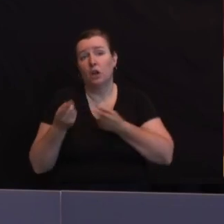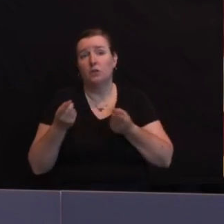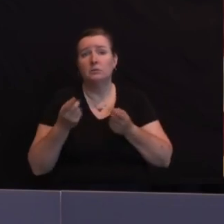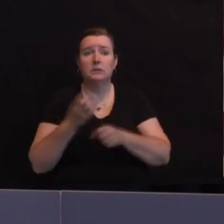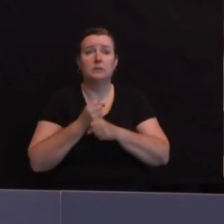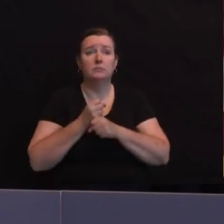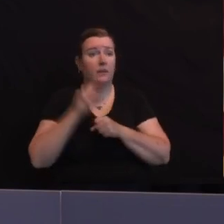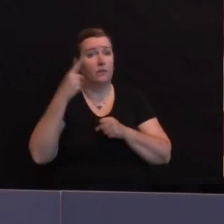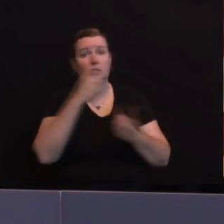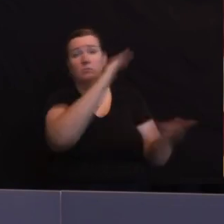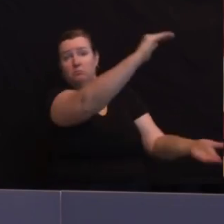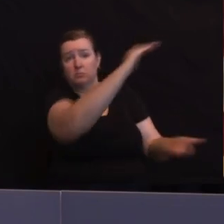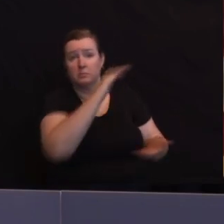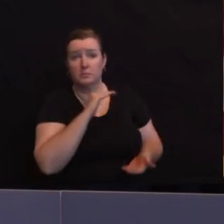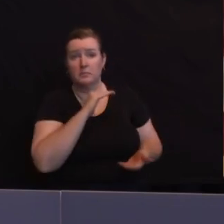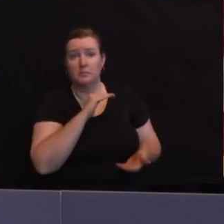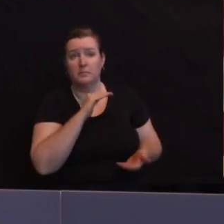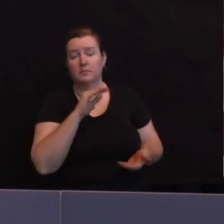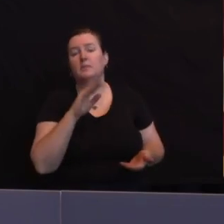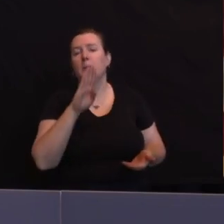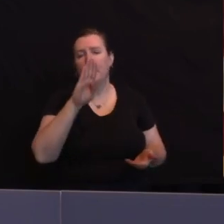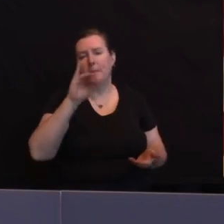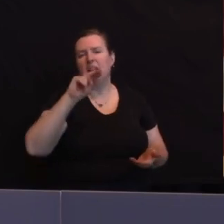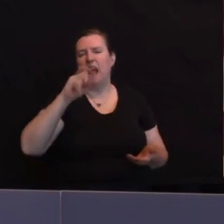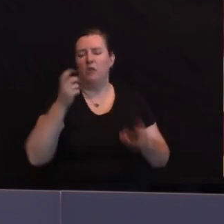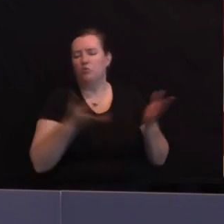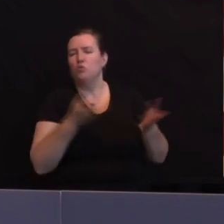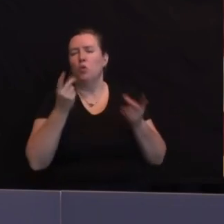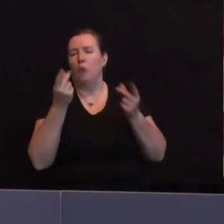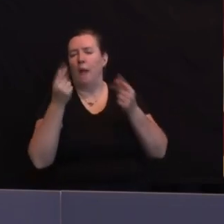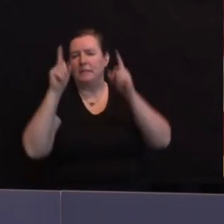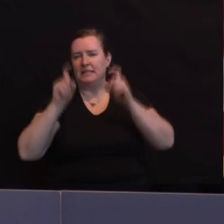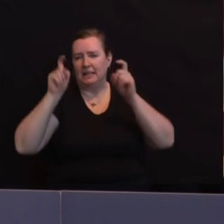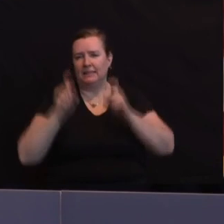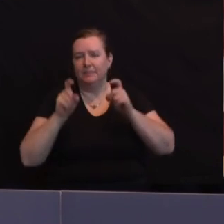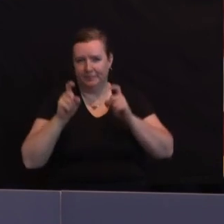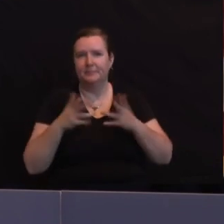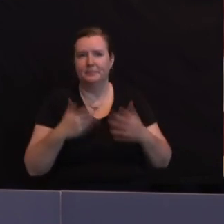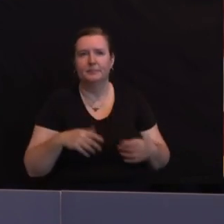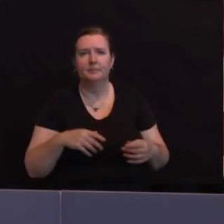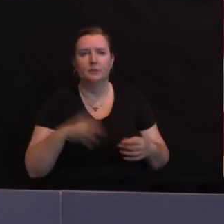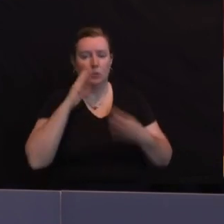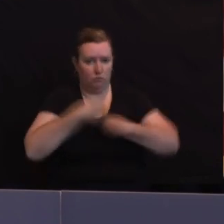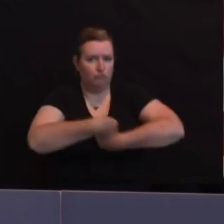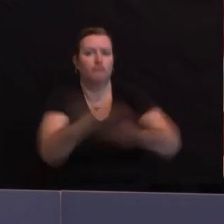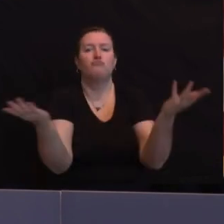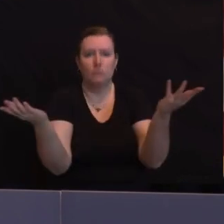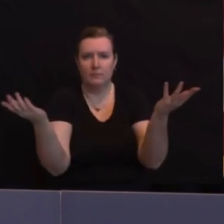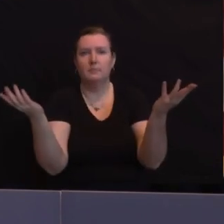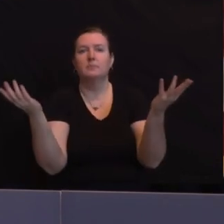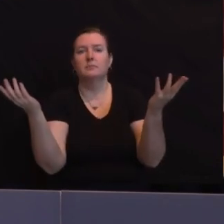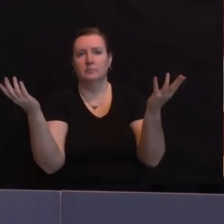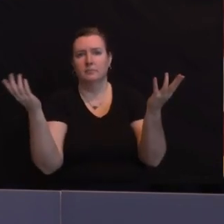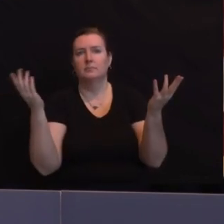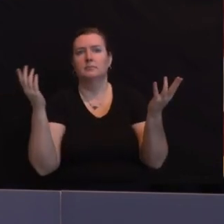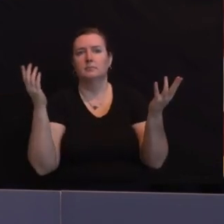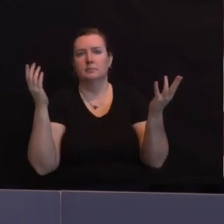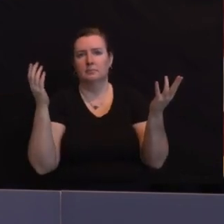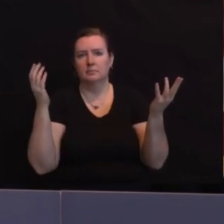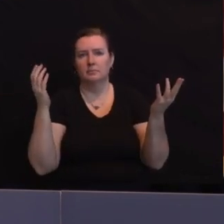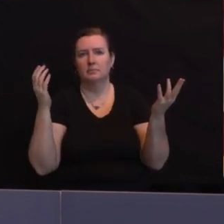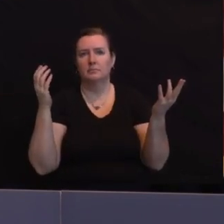of Binex Now COVID-19 rapid tests, so some of those kits will be distributed by the Department of Health,